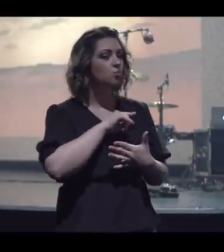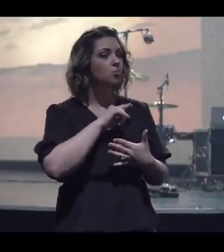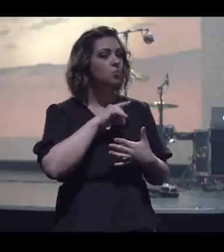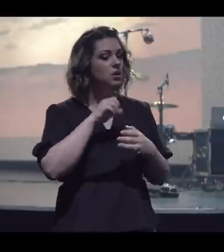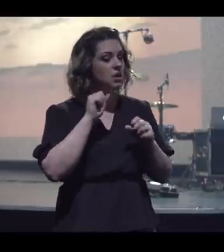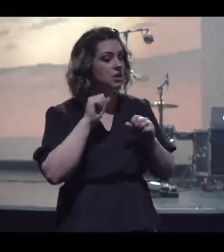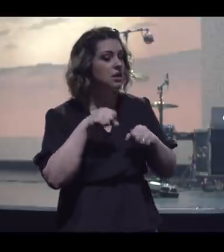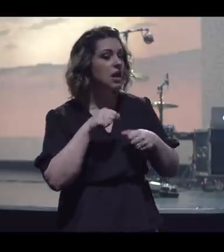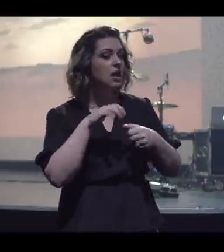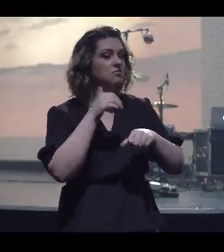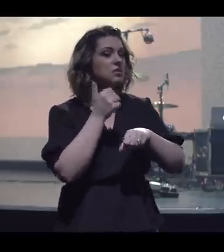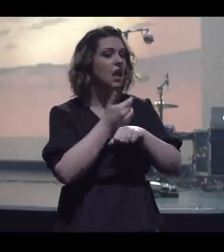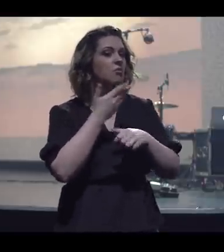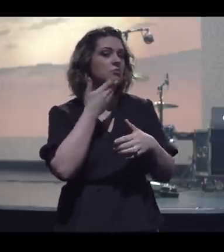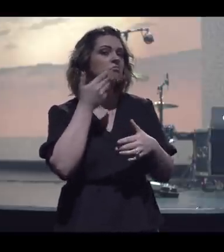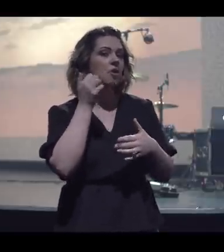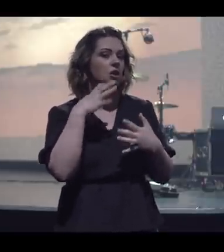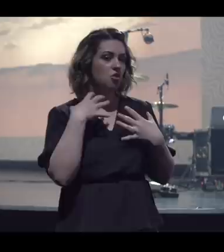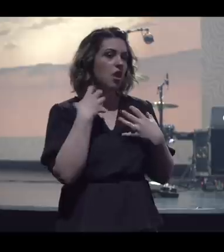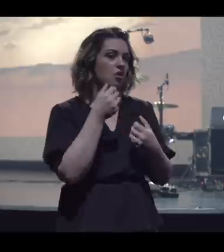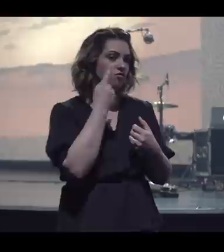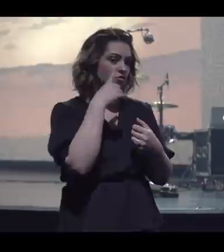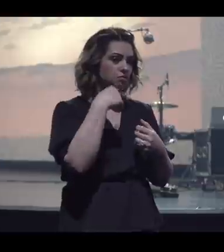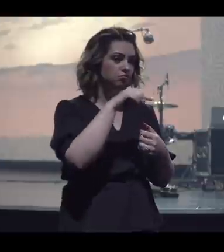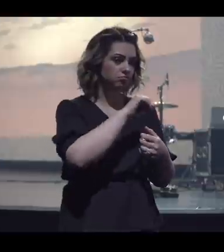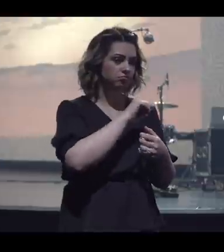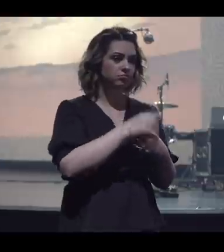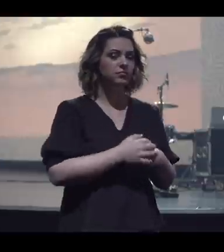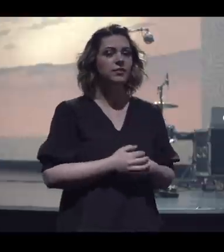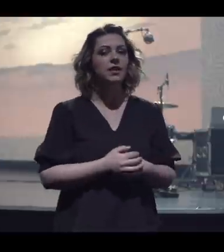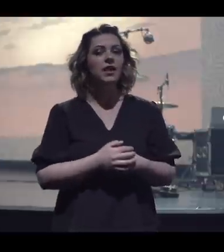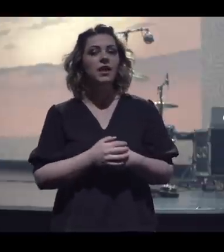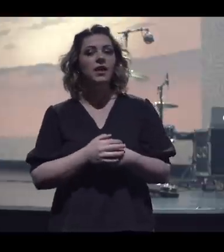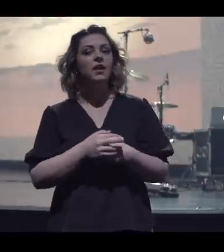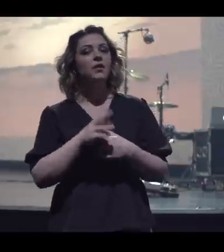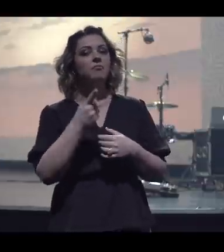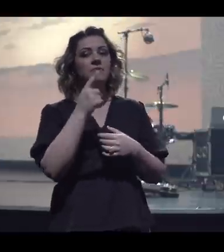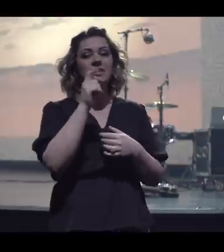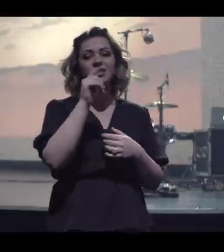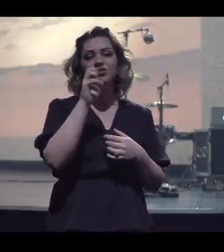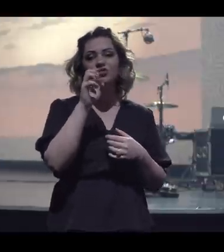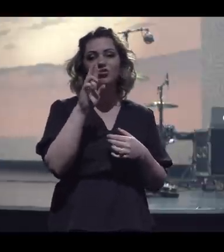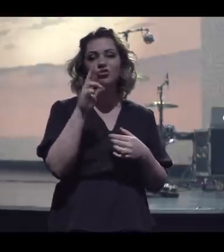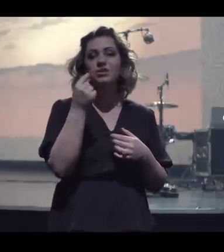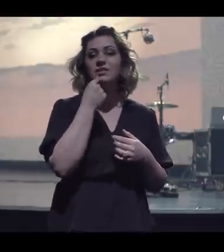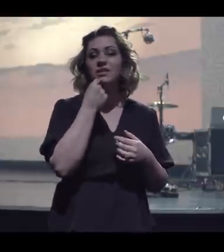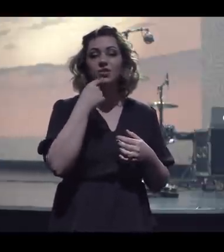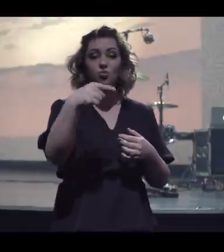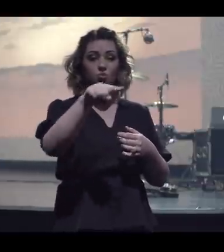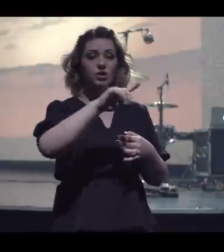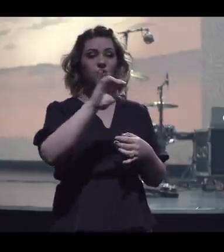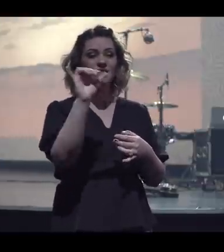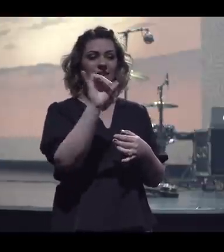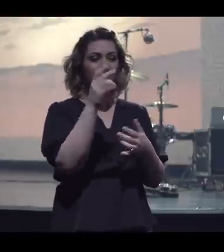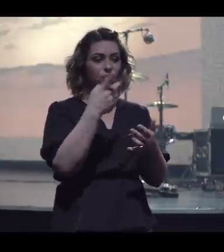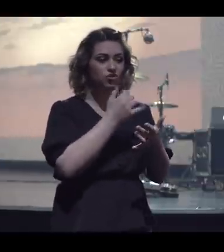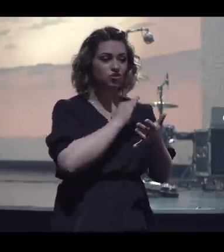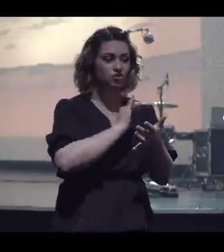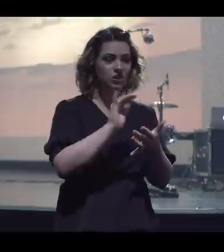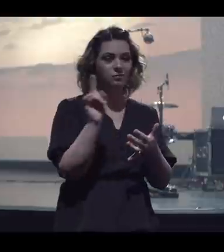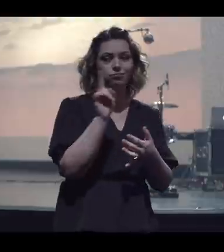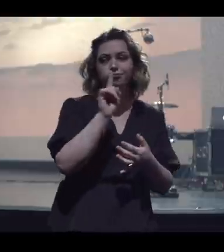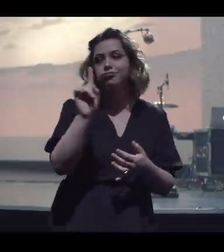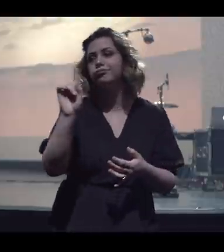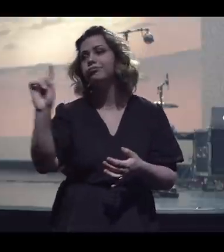health. Peter said this in his letter, for you were like sheep going astray, but now you have returned to the